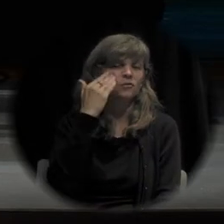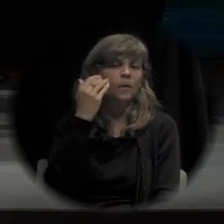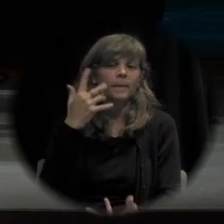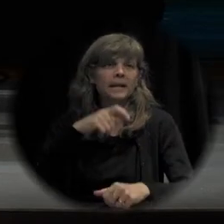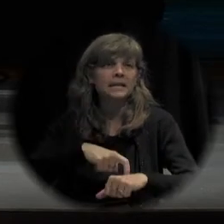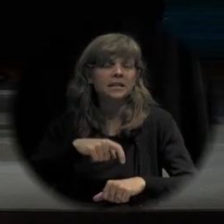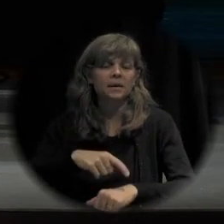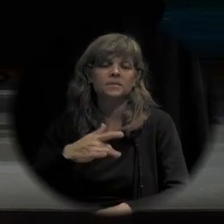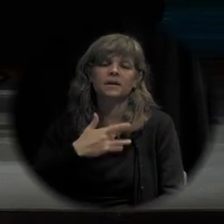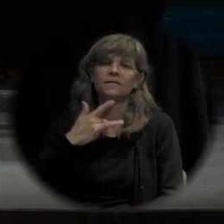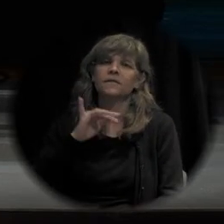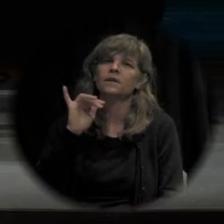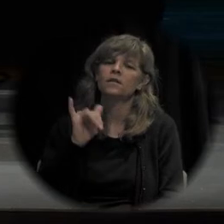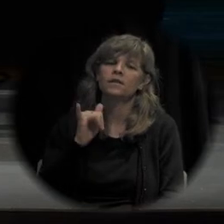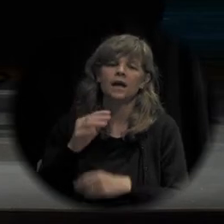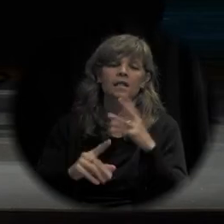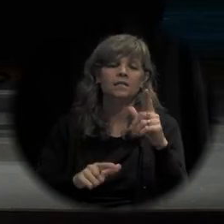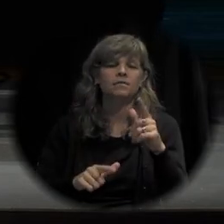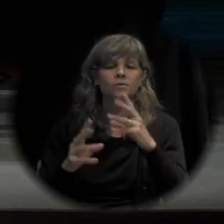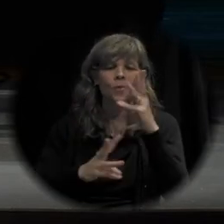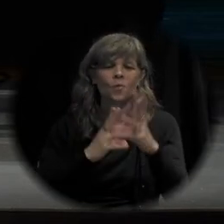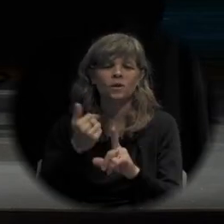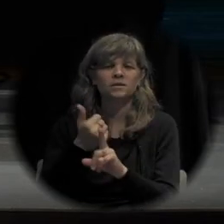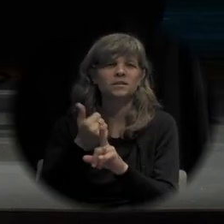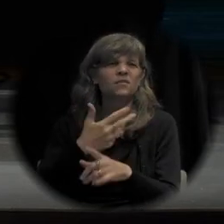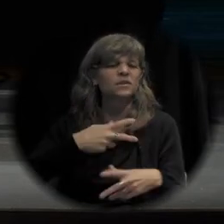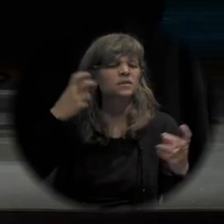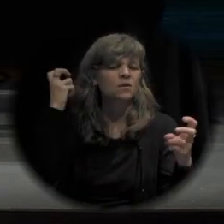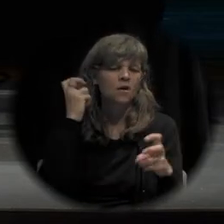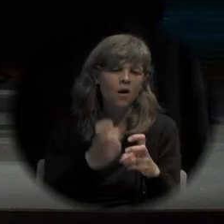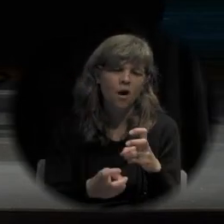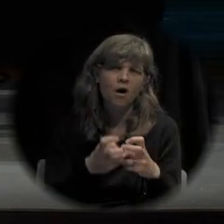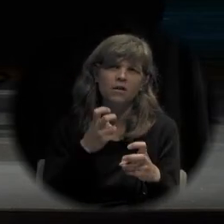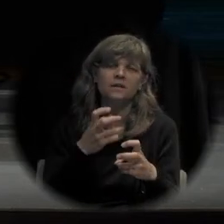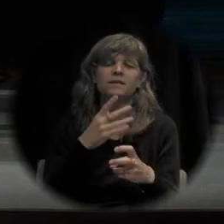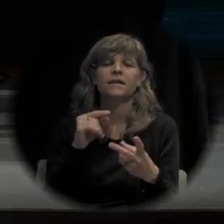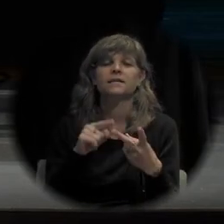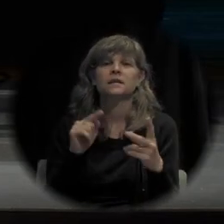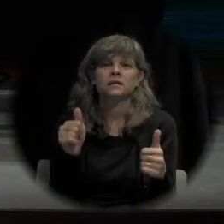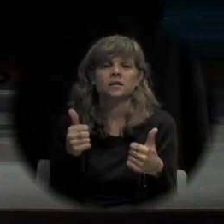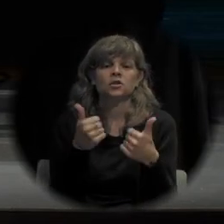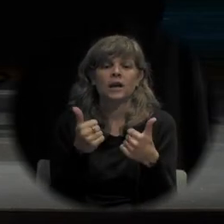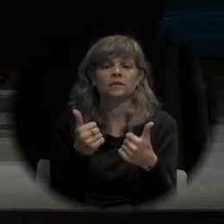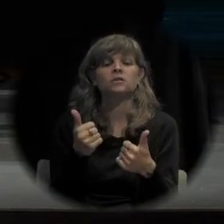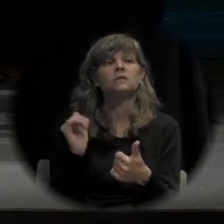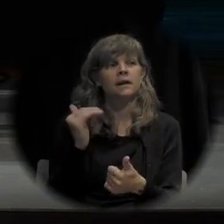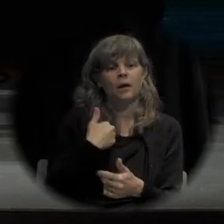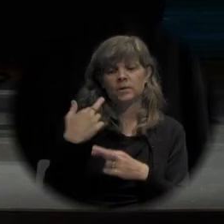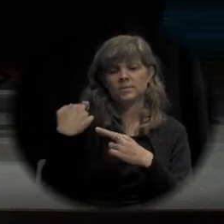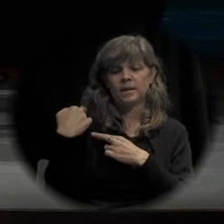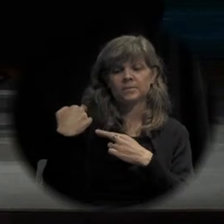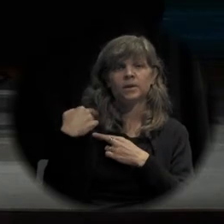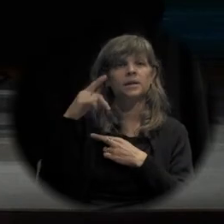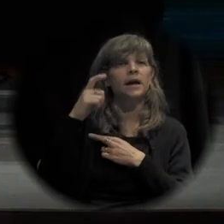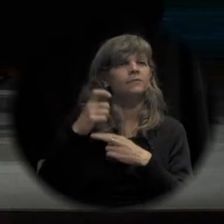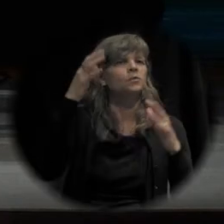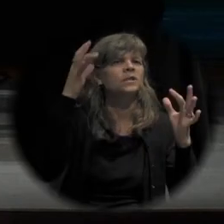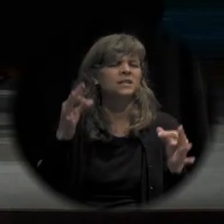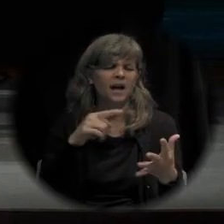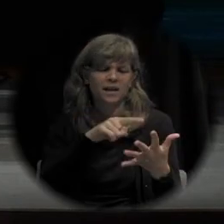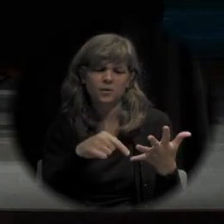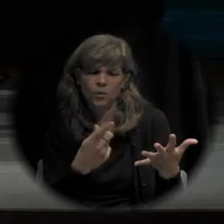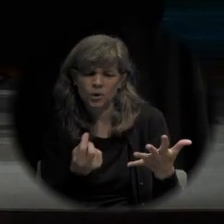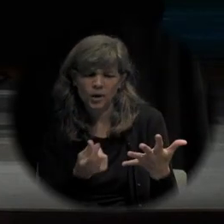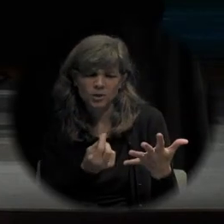really challenging, and we have the responsibility of deciding what to do, making choices. How do